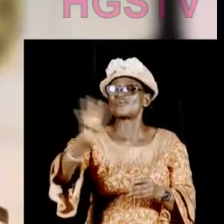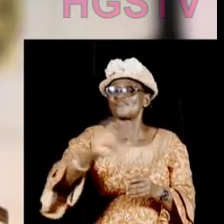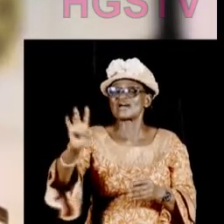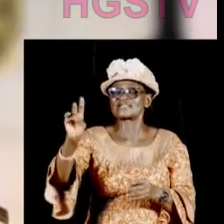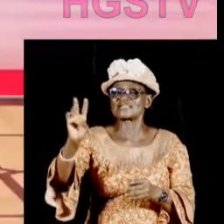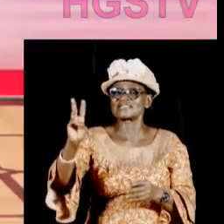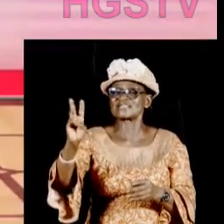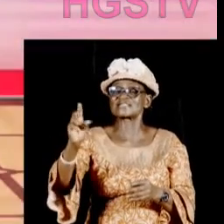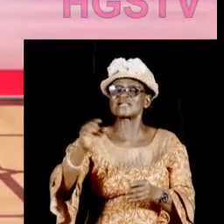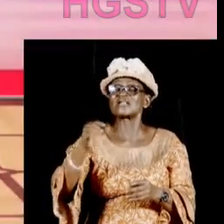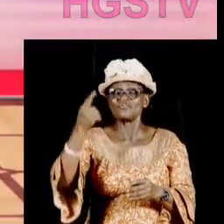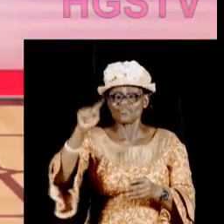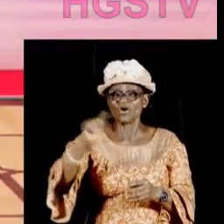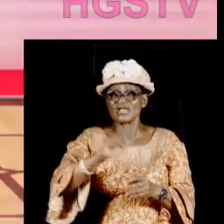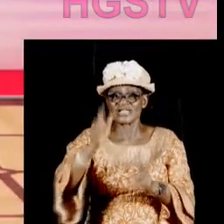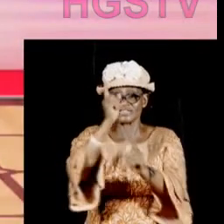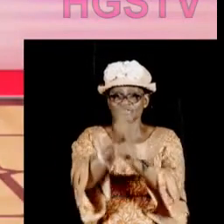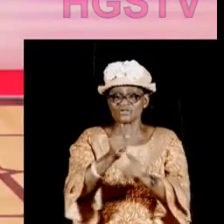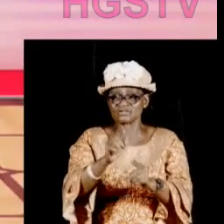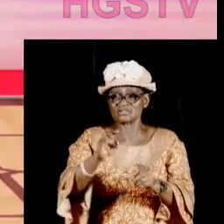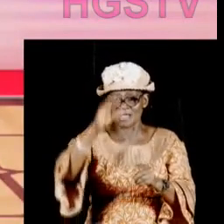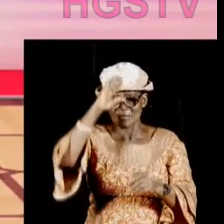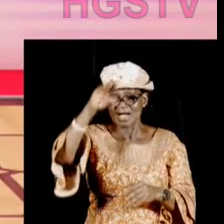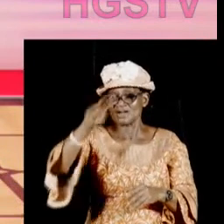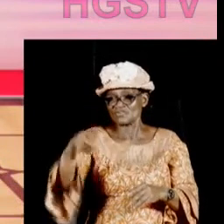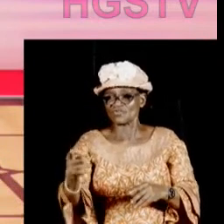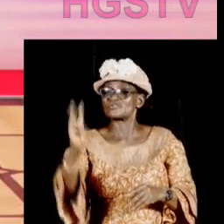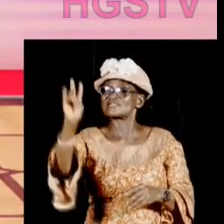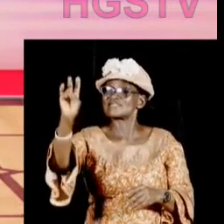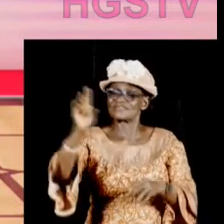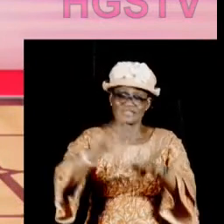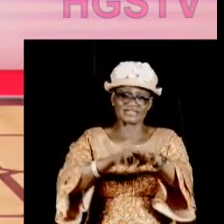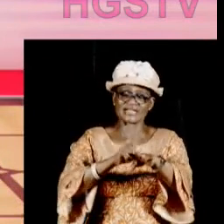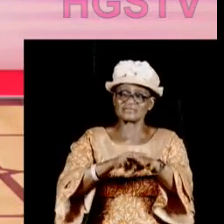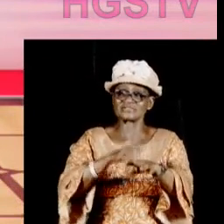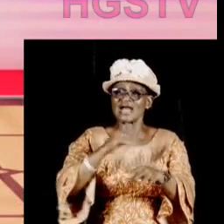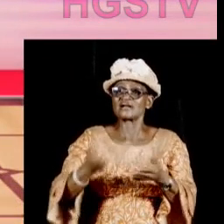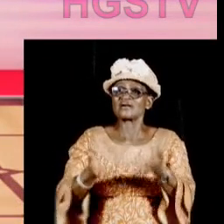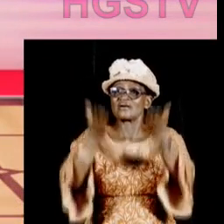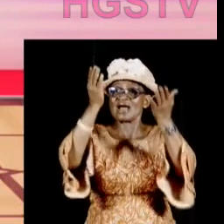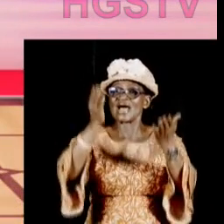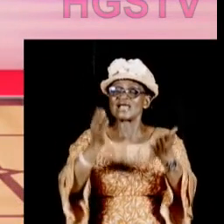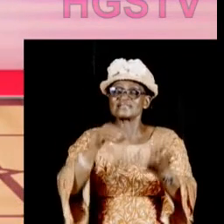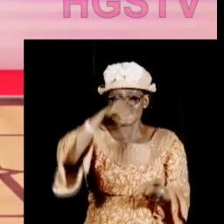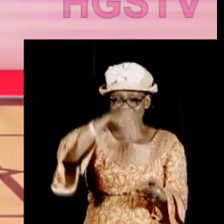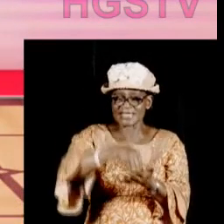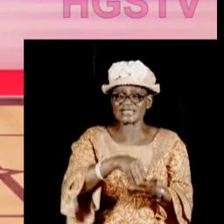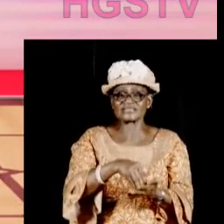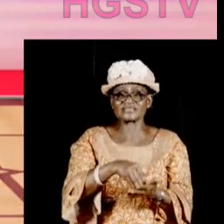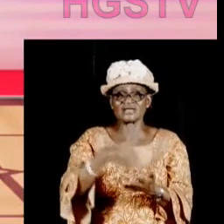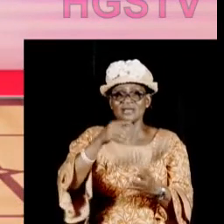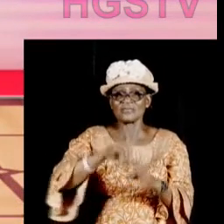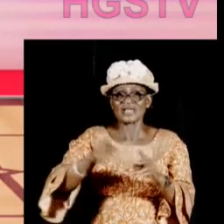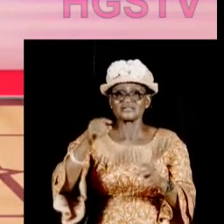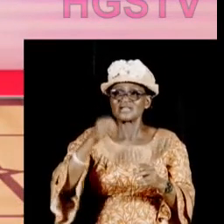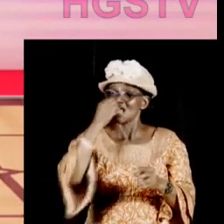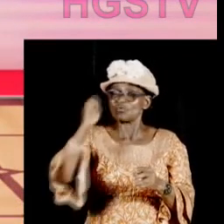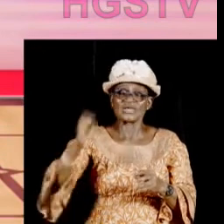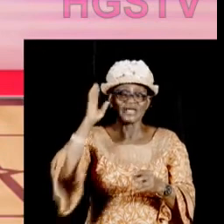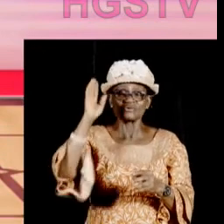Proverbs 24:16, it says, for a just man falleth seven times and riseth up again, but the wicked